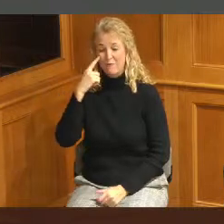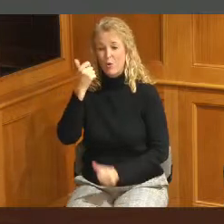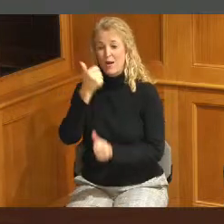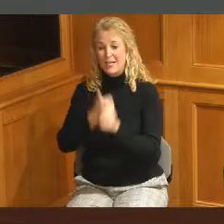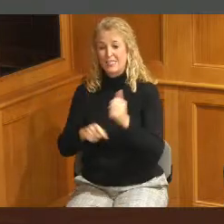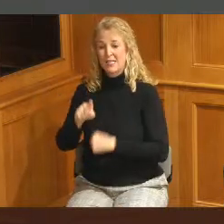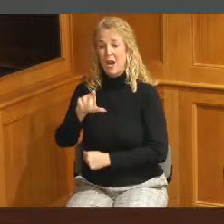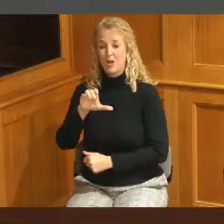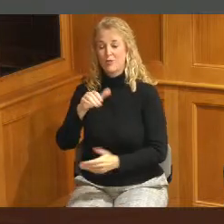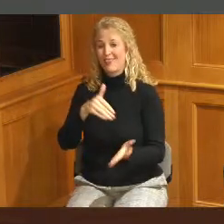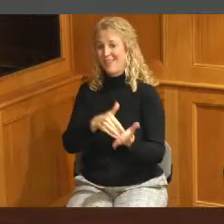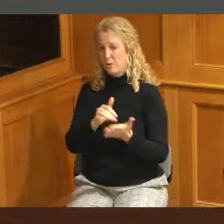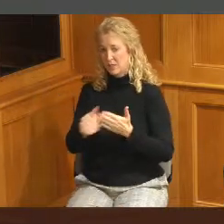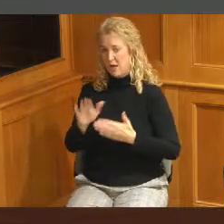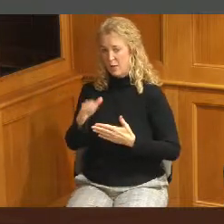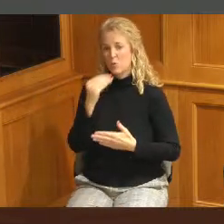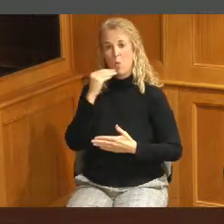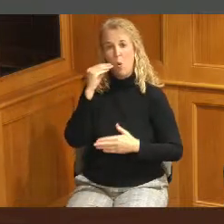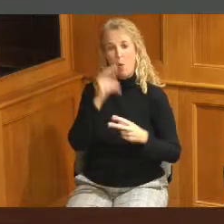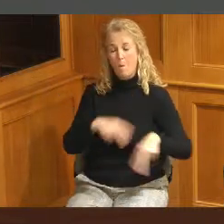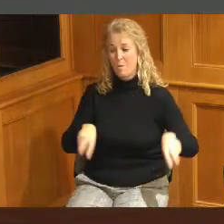value. The 30% is